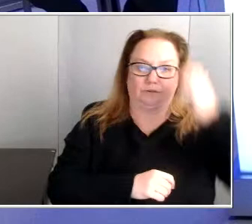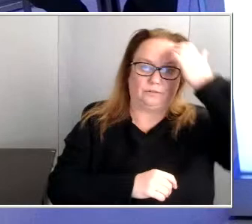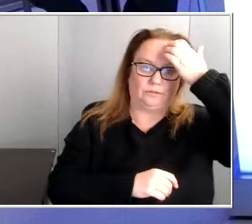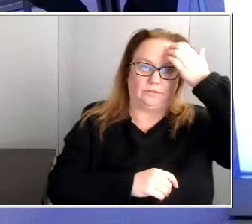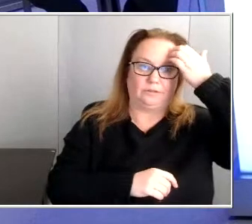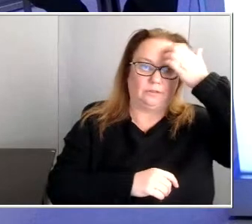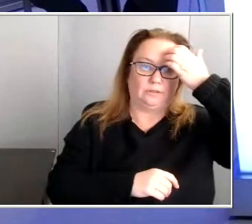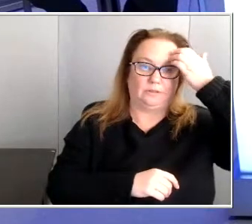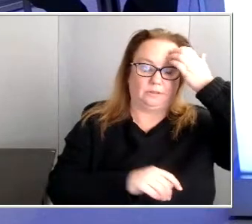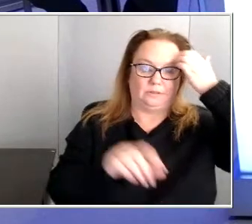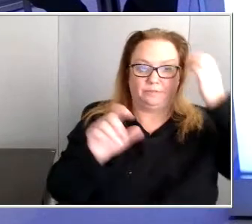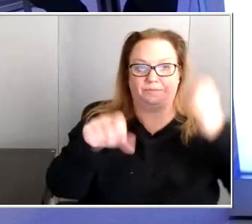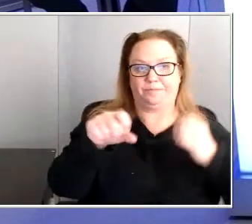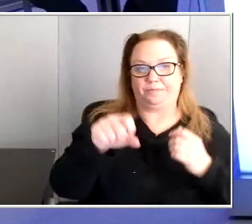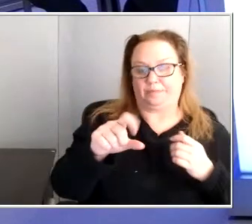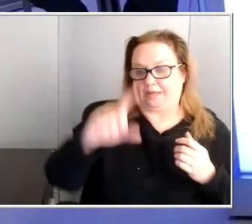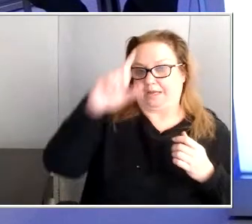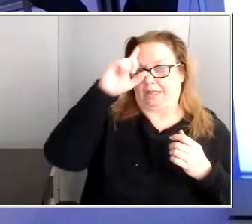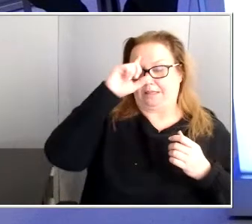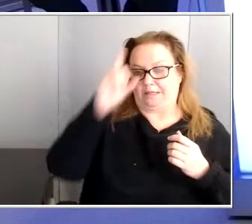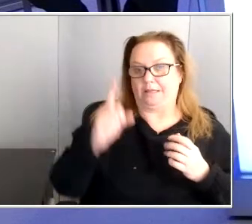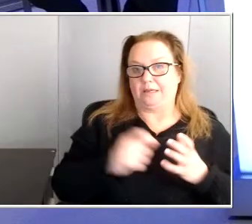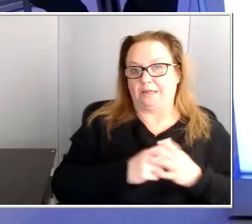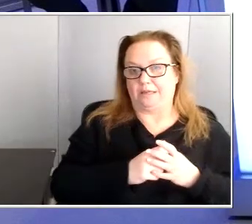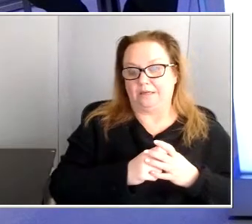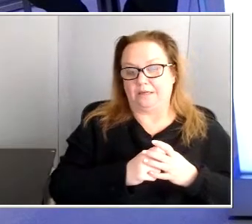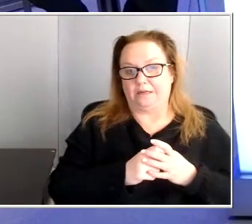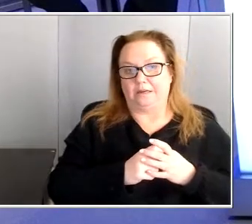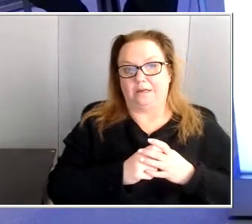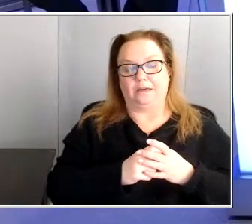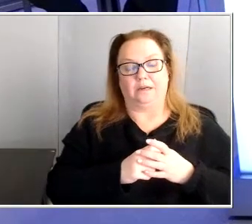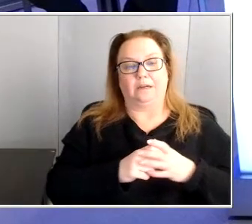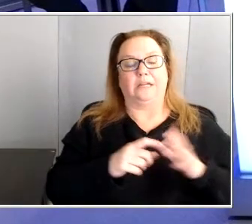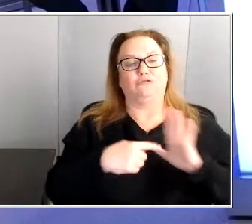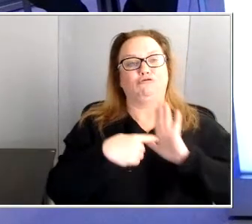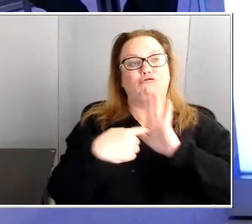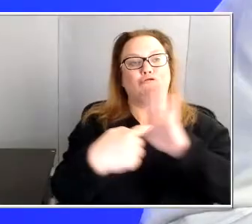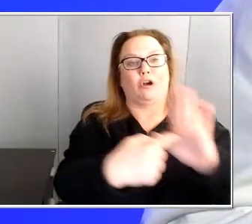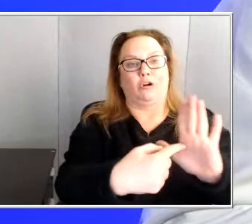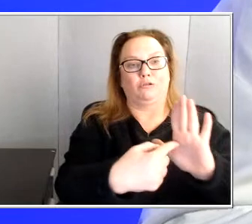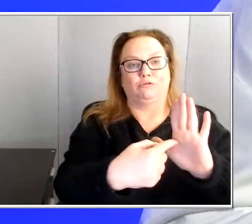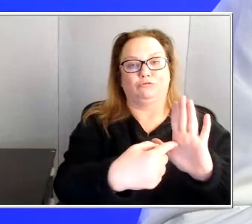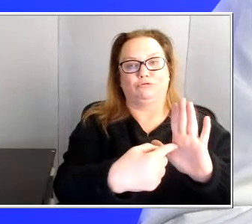No, I think it's a marker of how good our